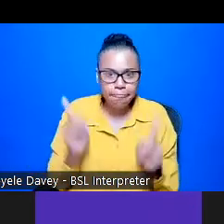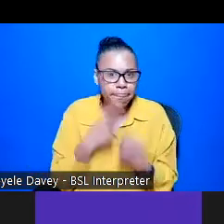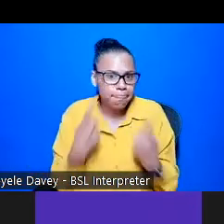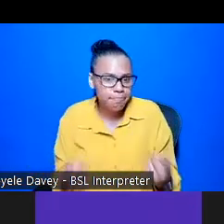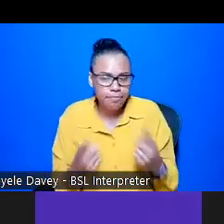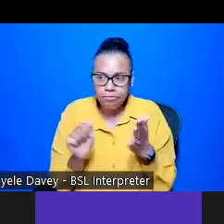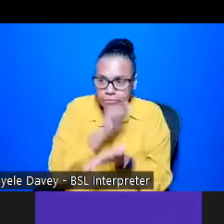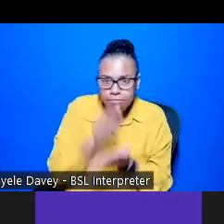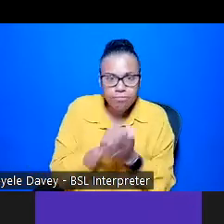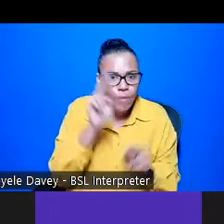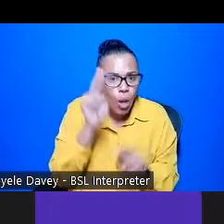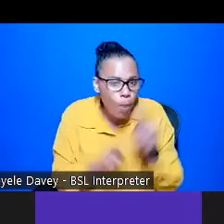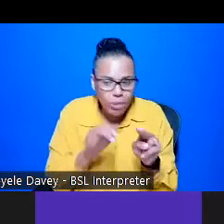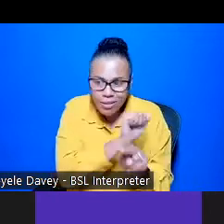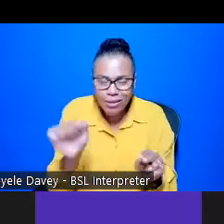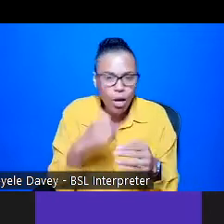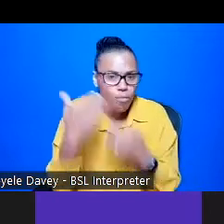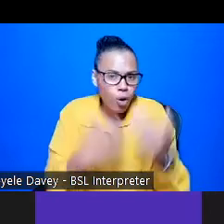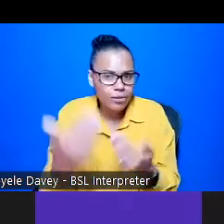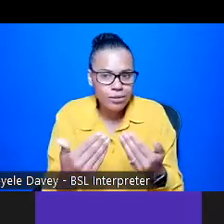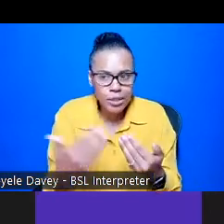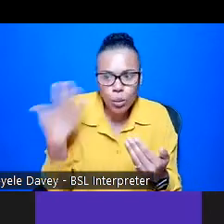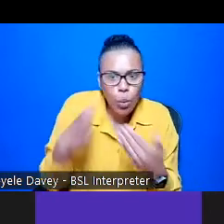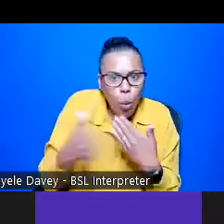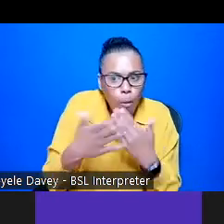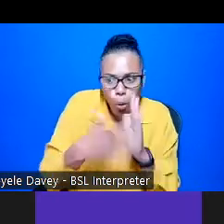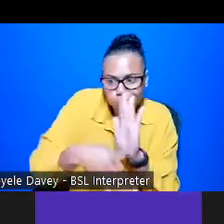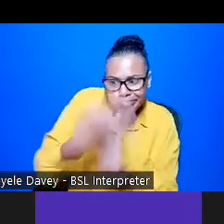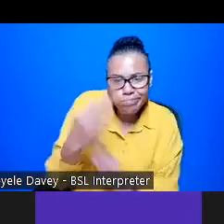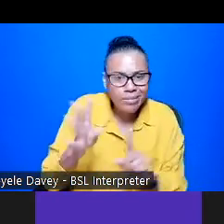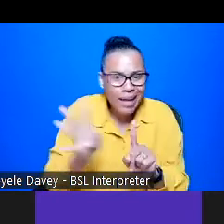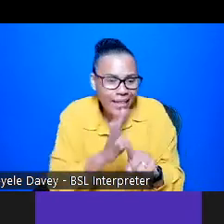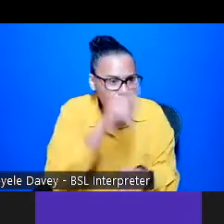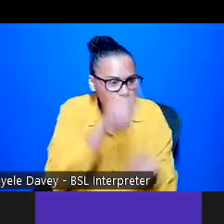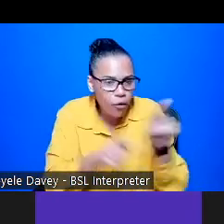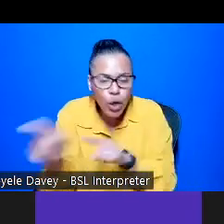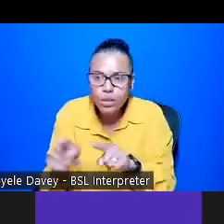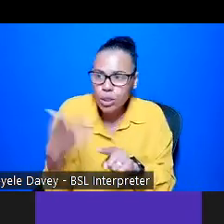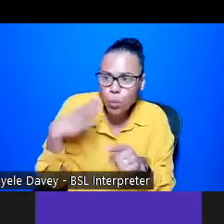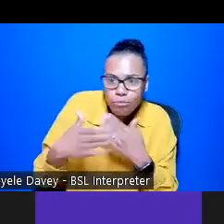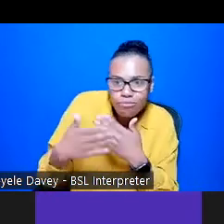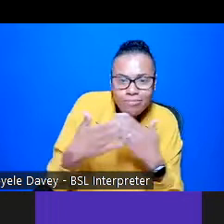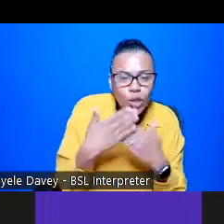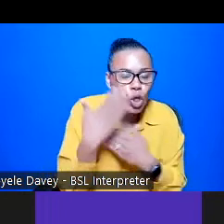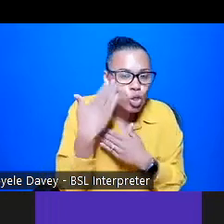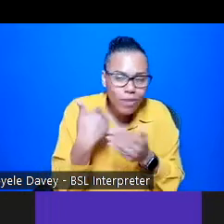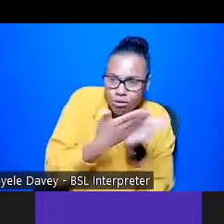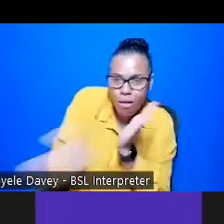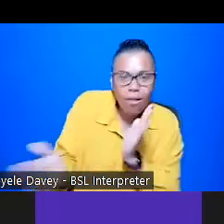sporting organisations' progress towards ethnic diversity and racial parity. Data should be collected as a